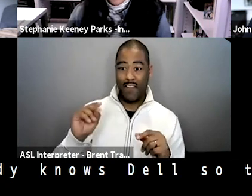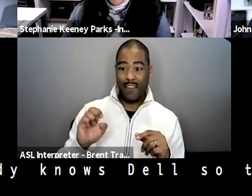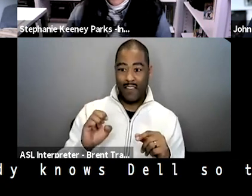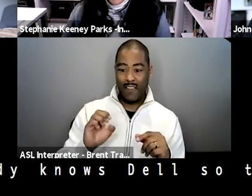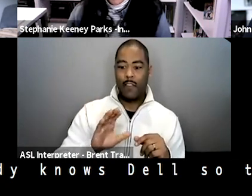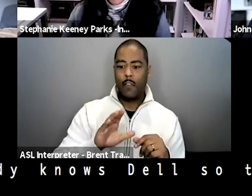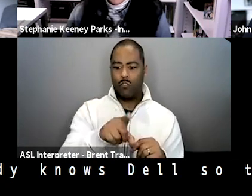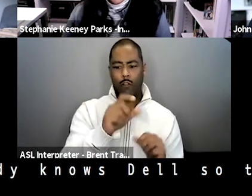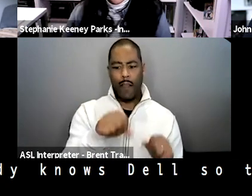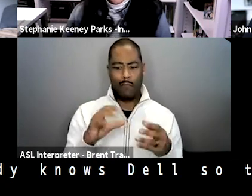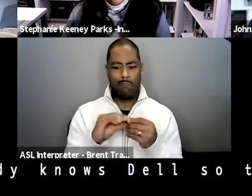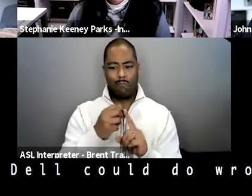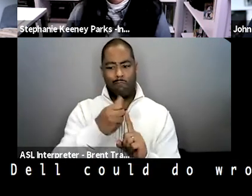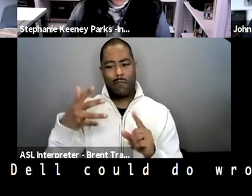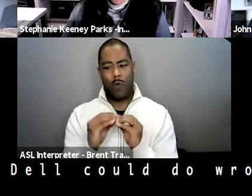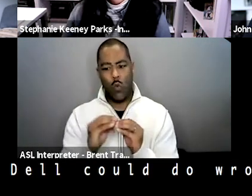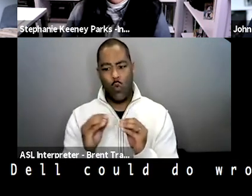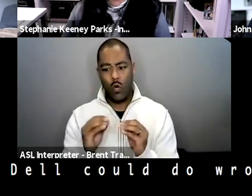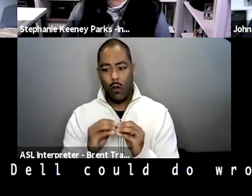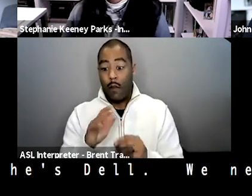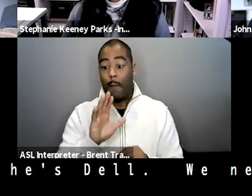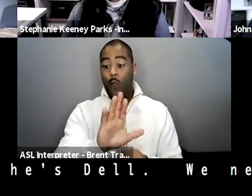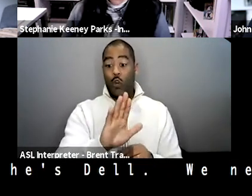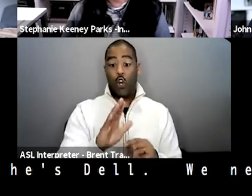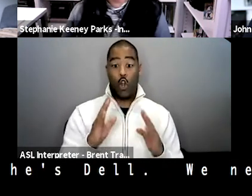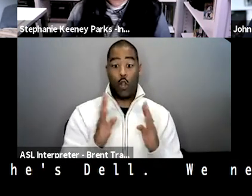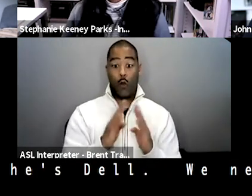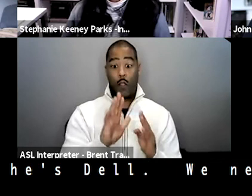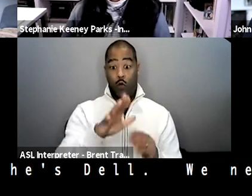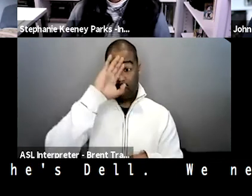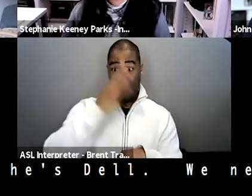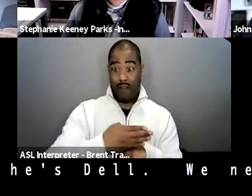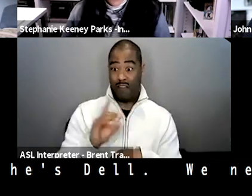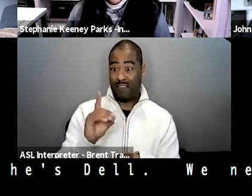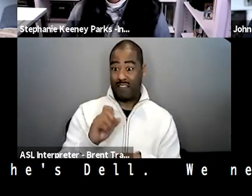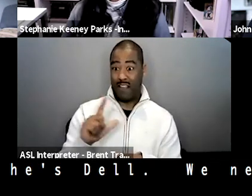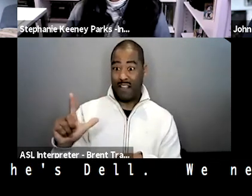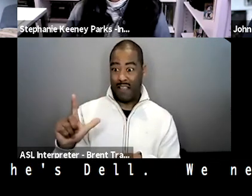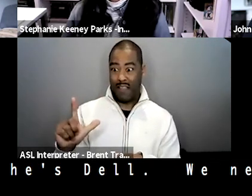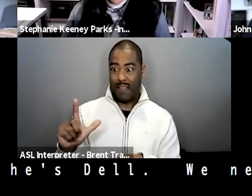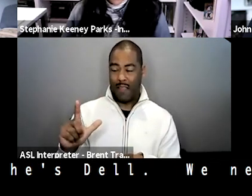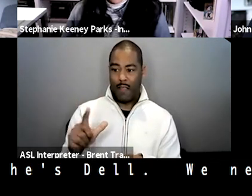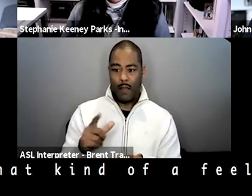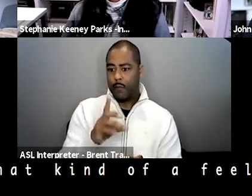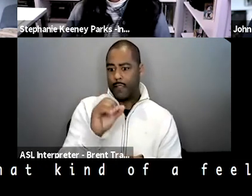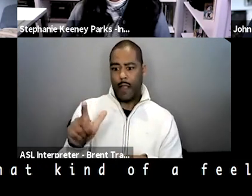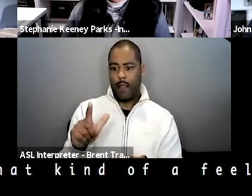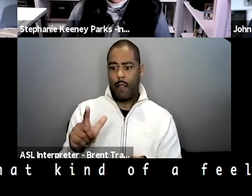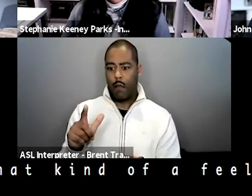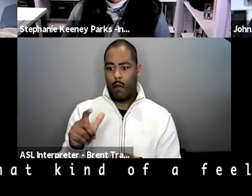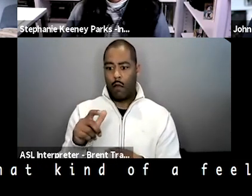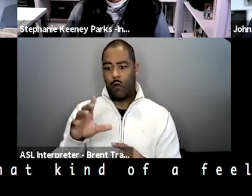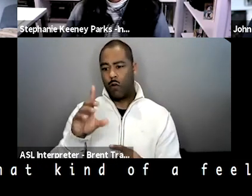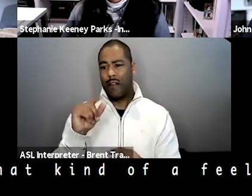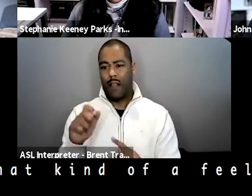it's a small community. Everybody knows Dell. So there's nothing Dell could do that would be wrong because he's Dell. And